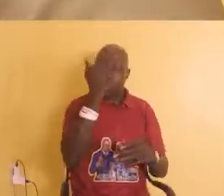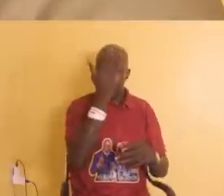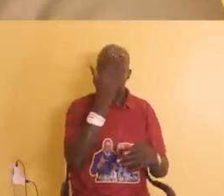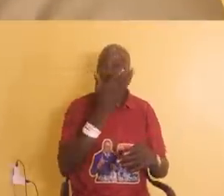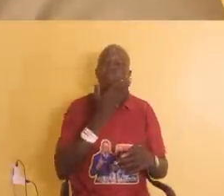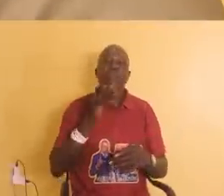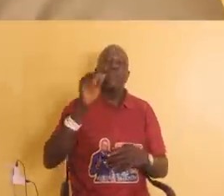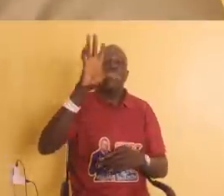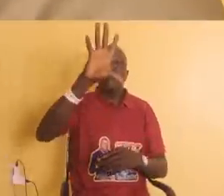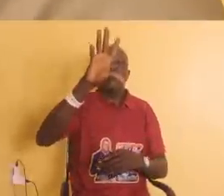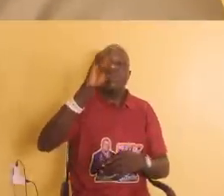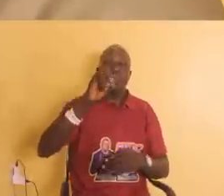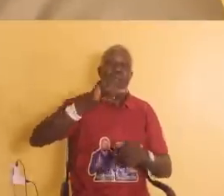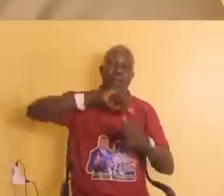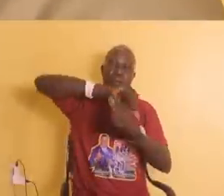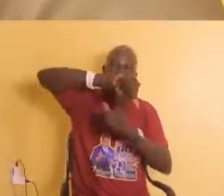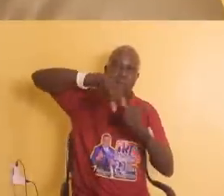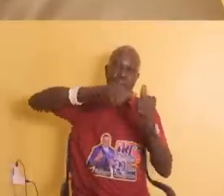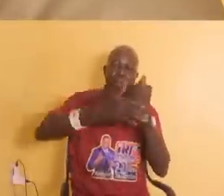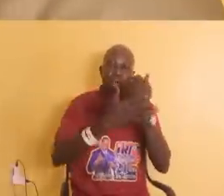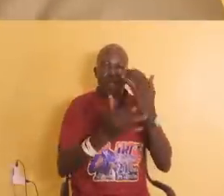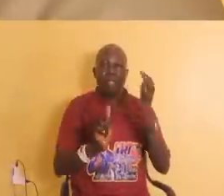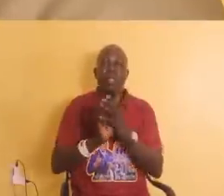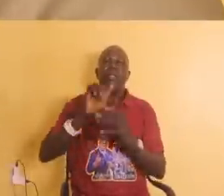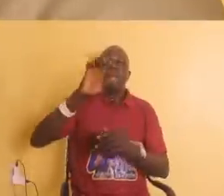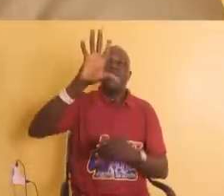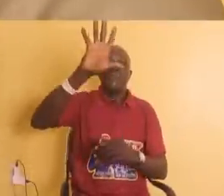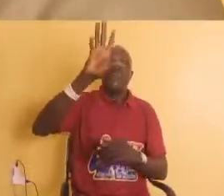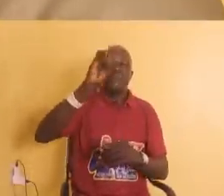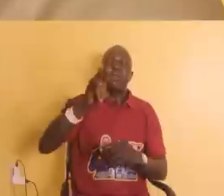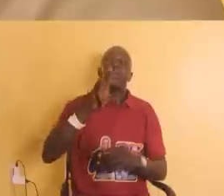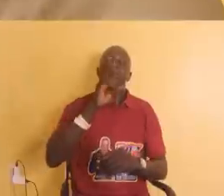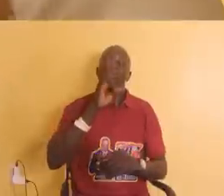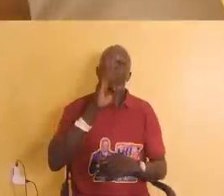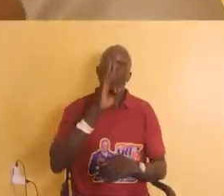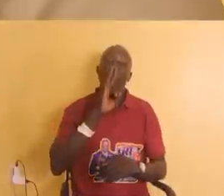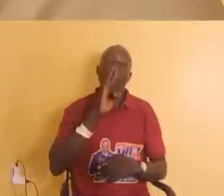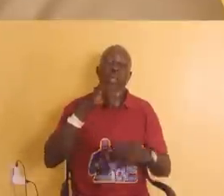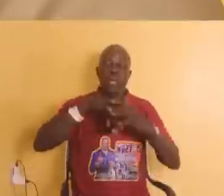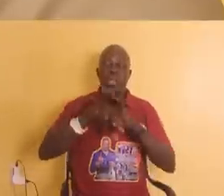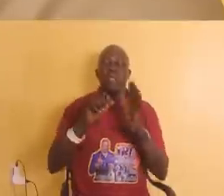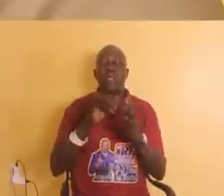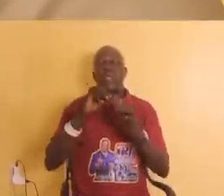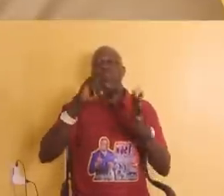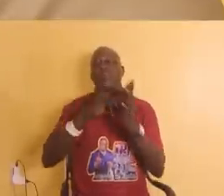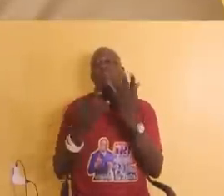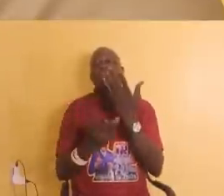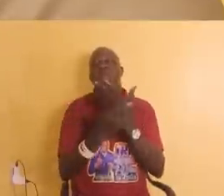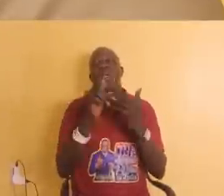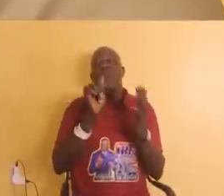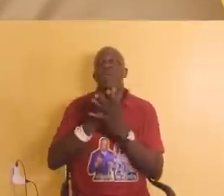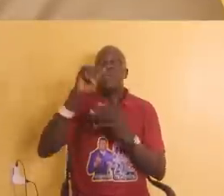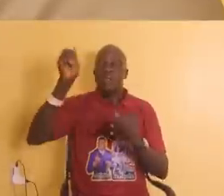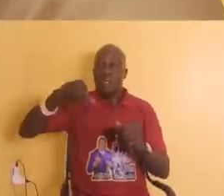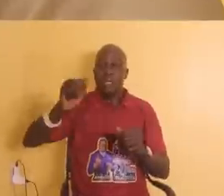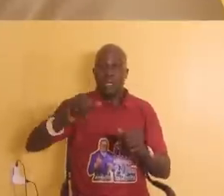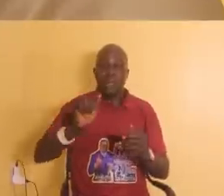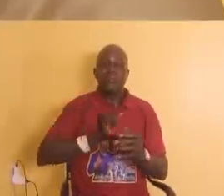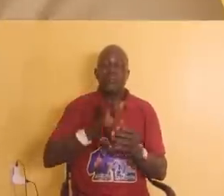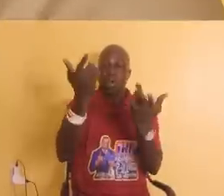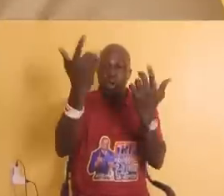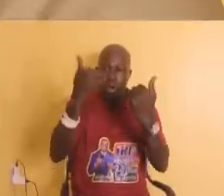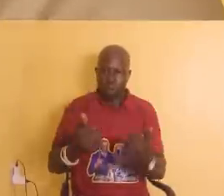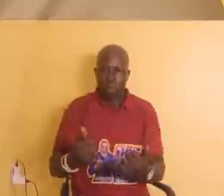mantu. 50,000 oil. 50,000 ororo. 50,000 water. 50,000 omi. Neno program in this same program. Bene. Bene.